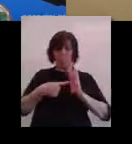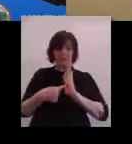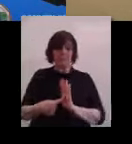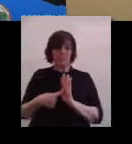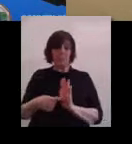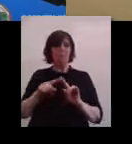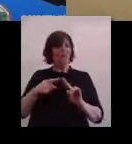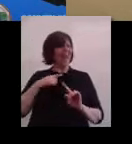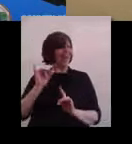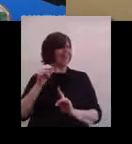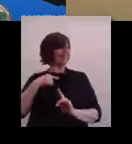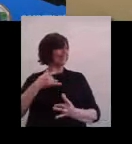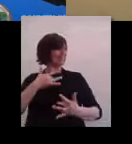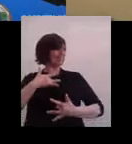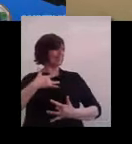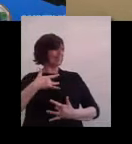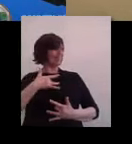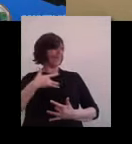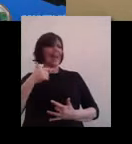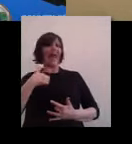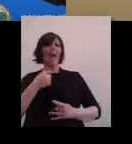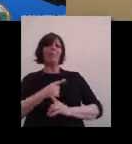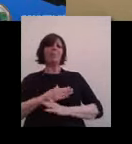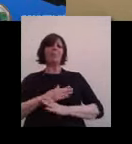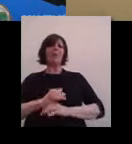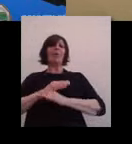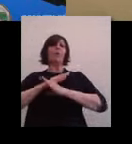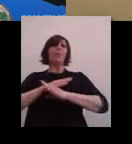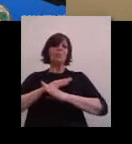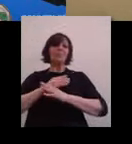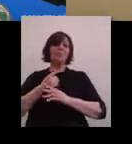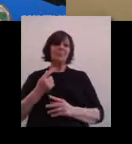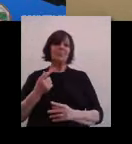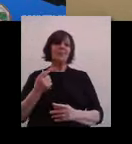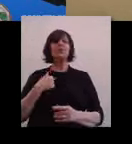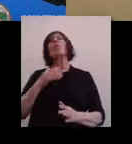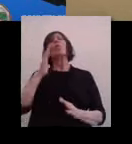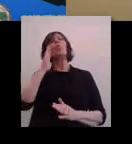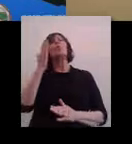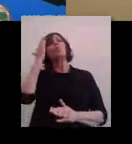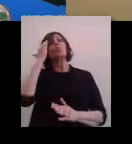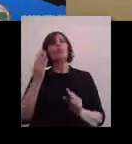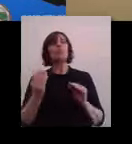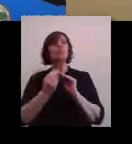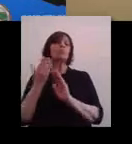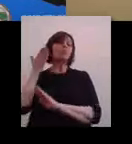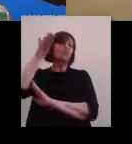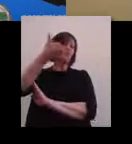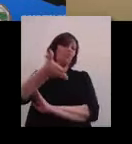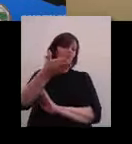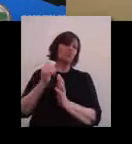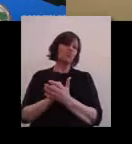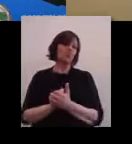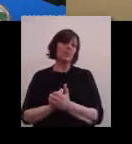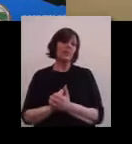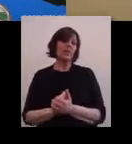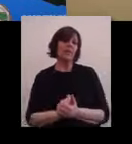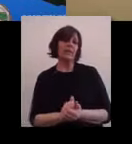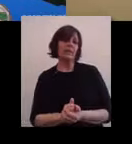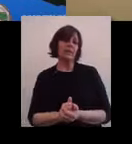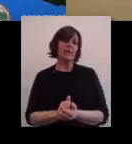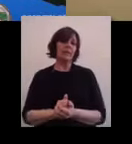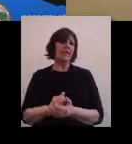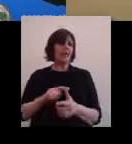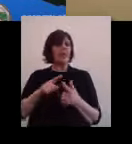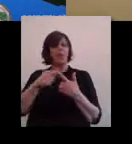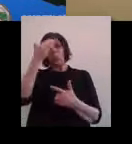if they've had it, we'll know that it's okay generally for them, as long as they're not symptomatic, to return to work and things like that.